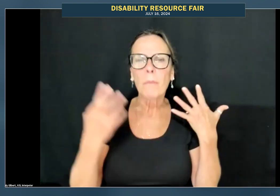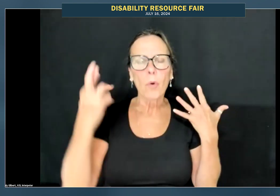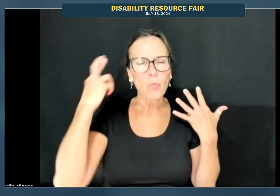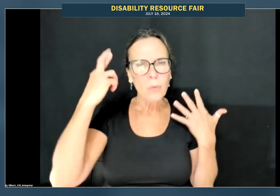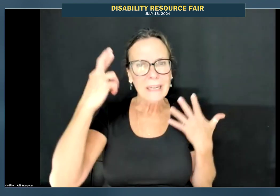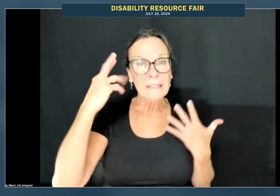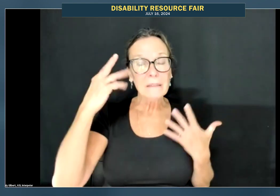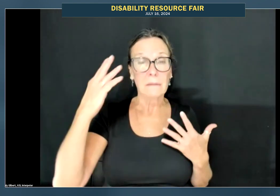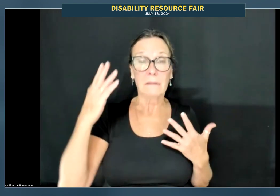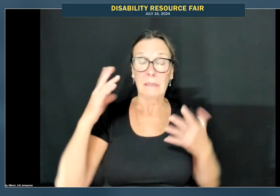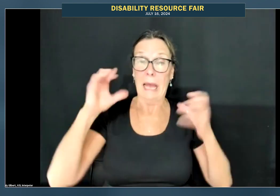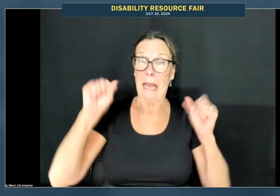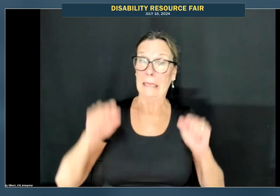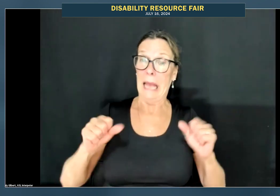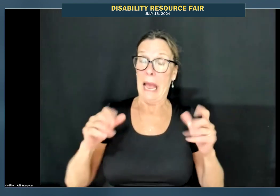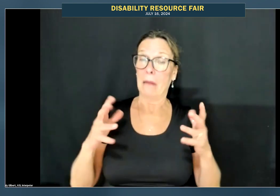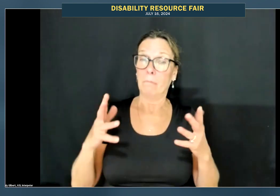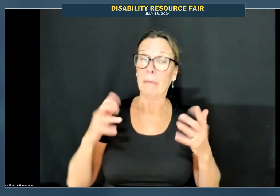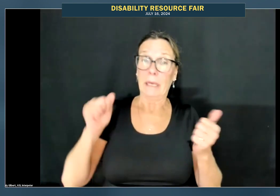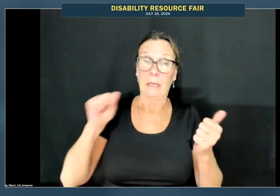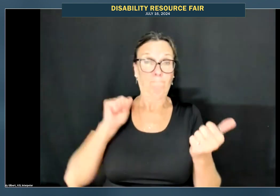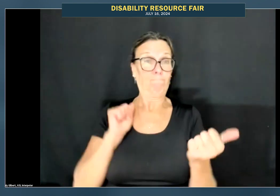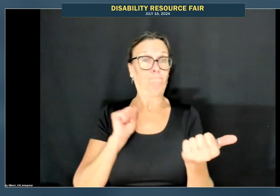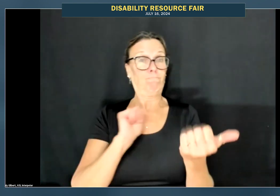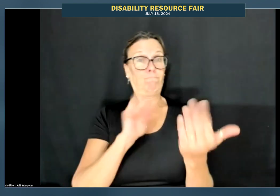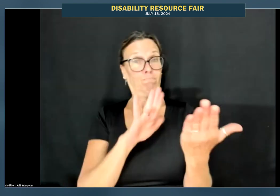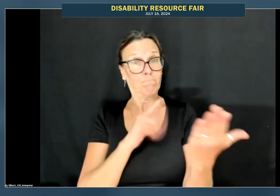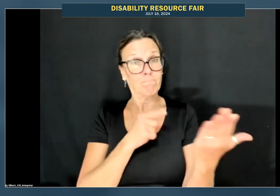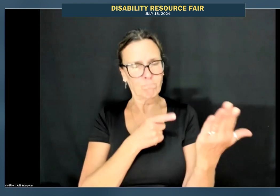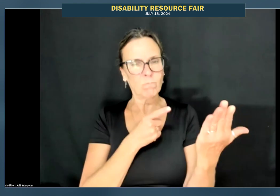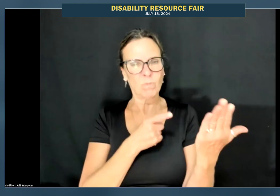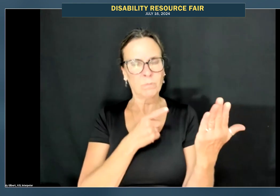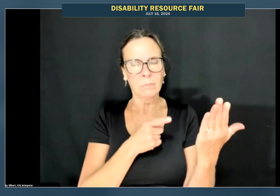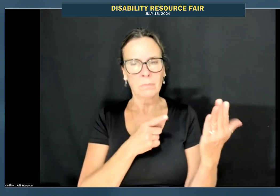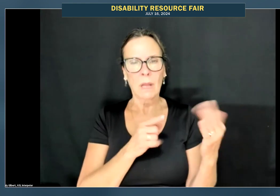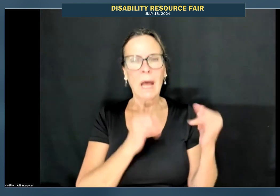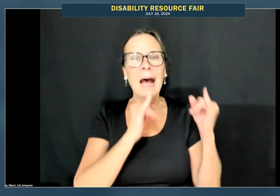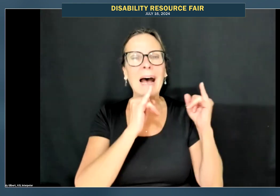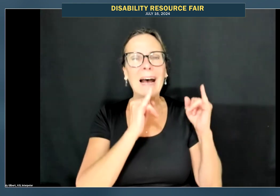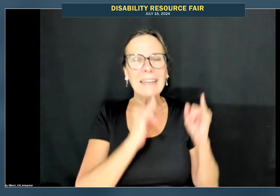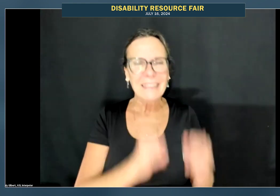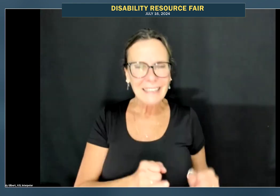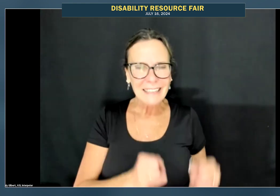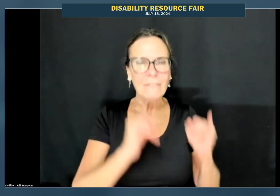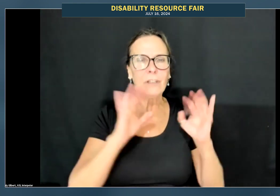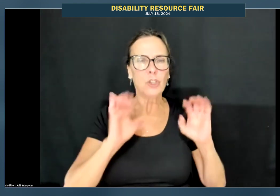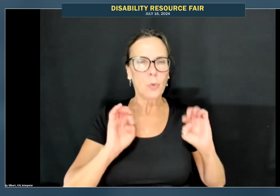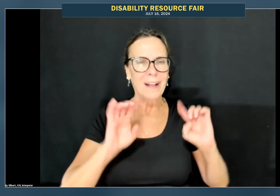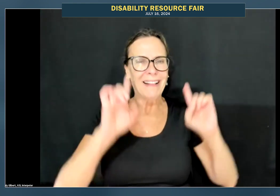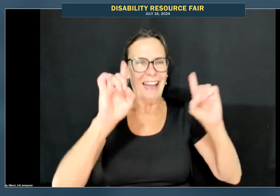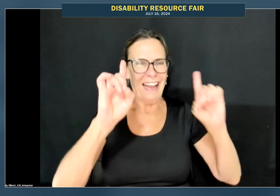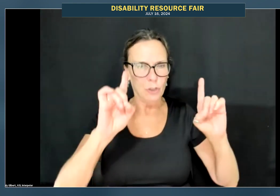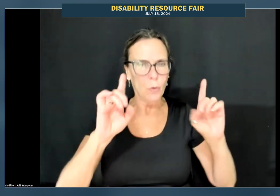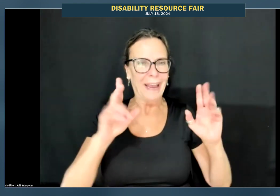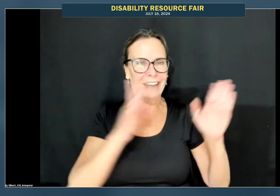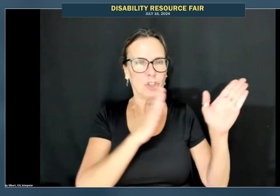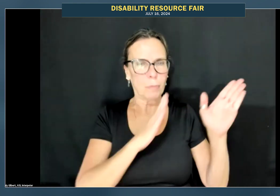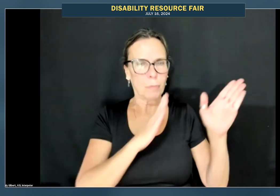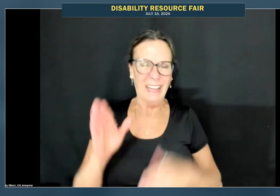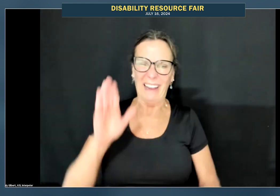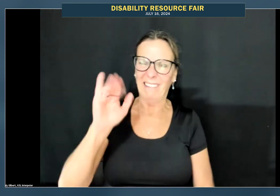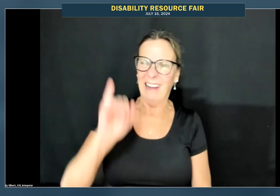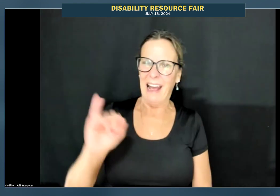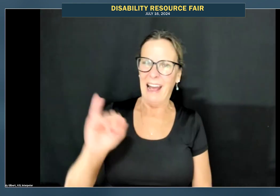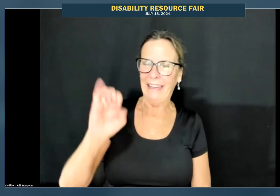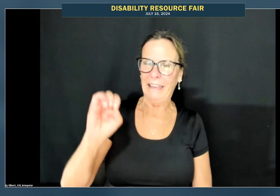be addressed under what we call an individual education plan or